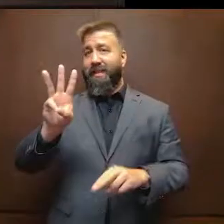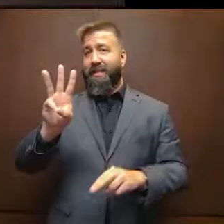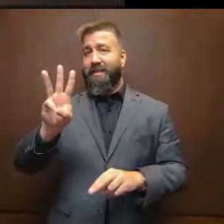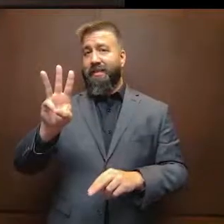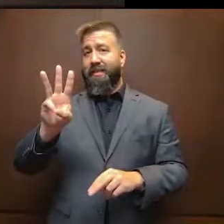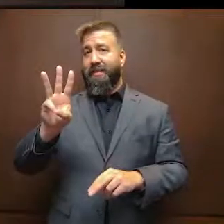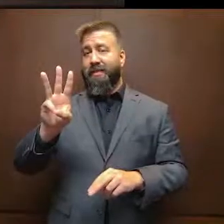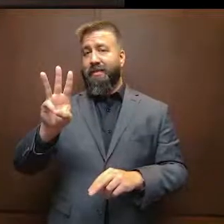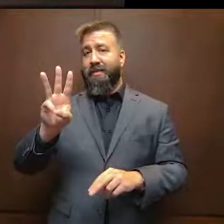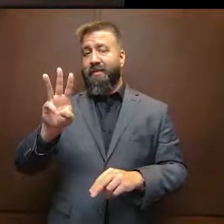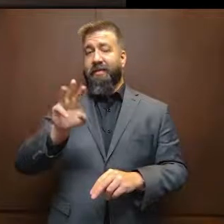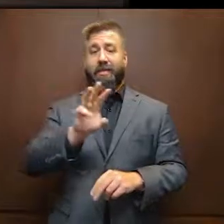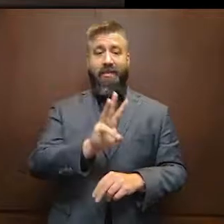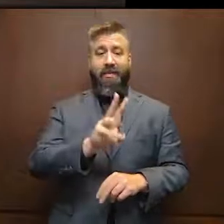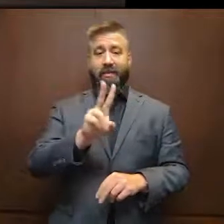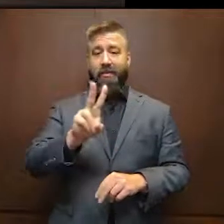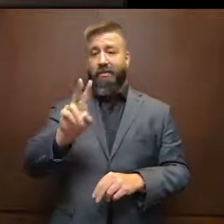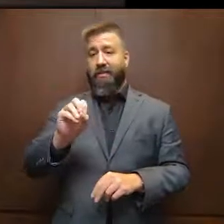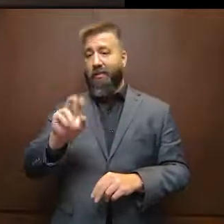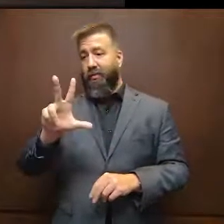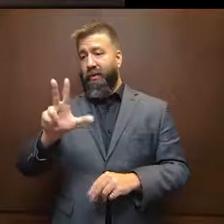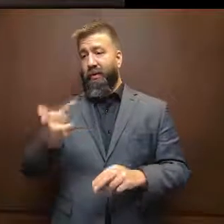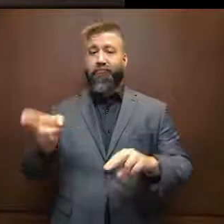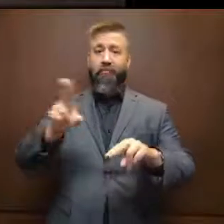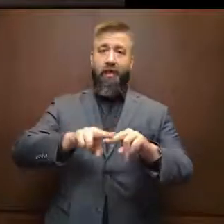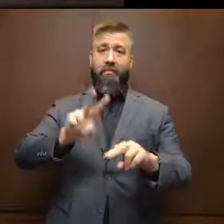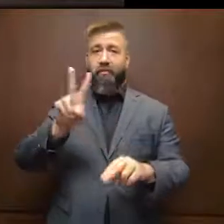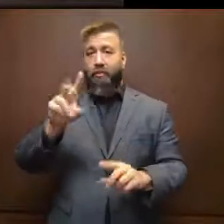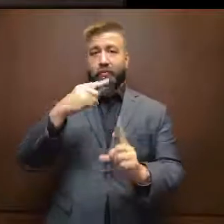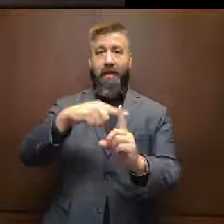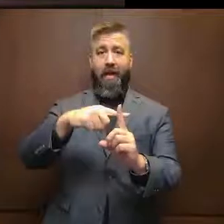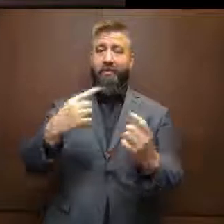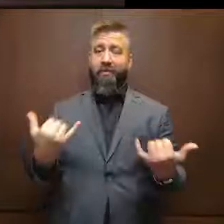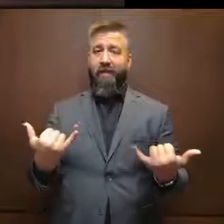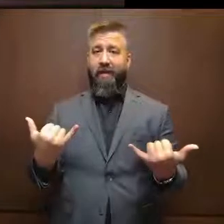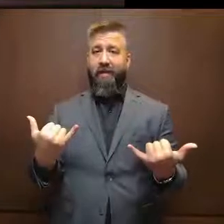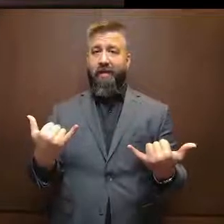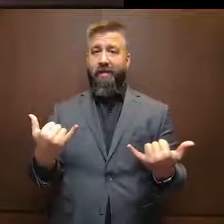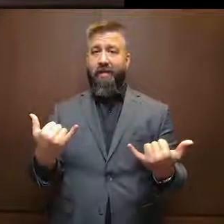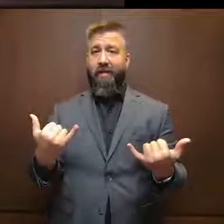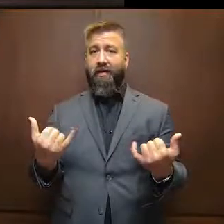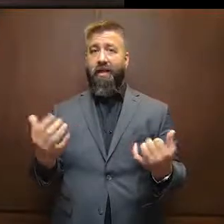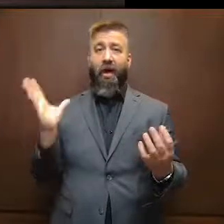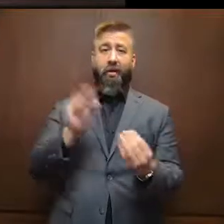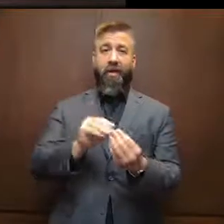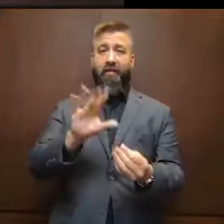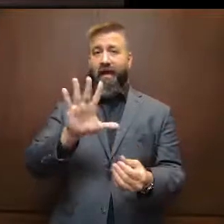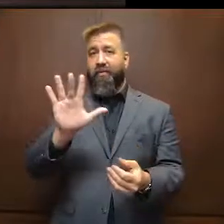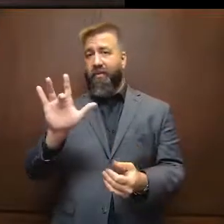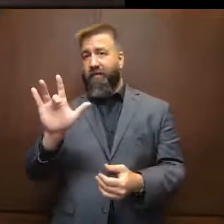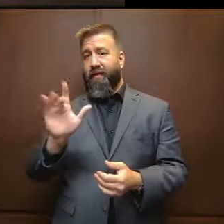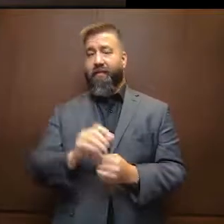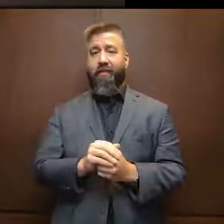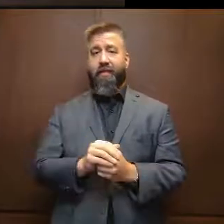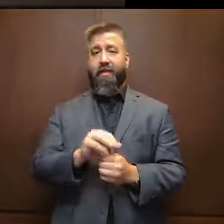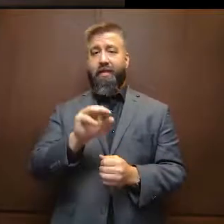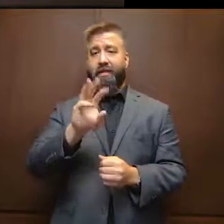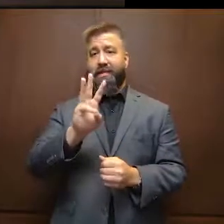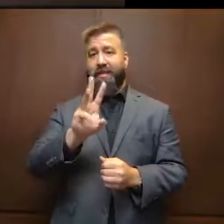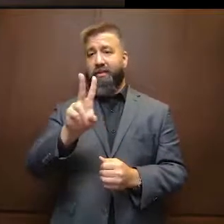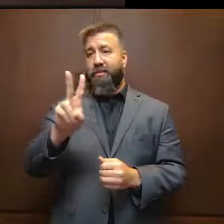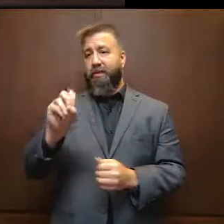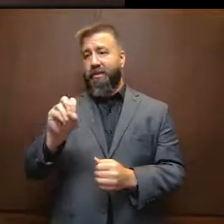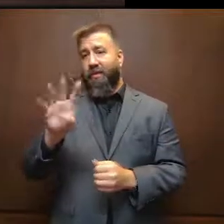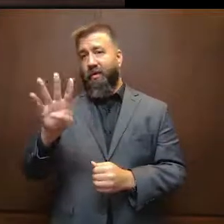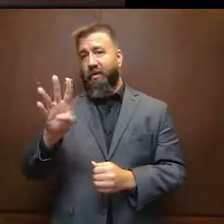470. 62203, we're up 2 positives today to 525. 62204,